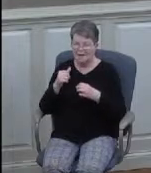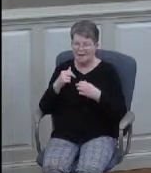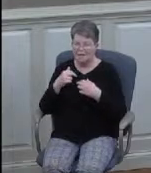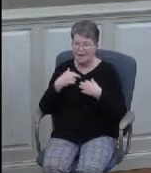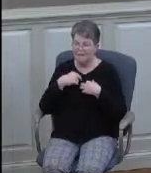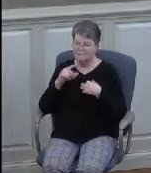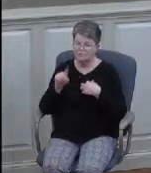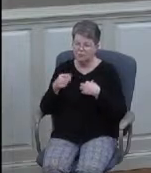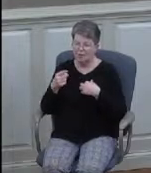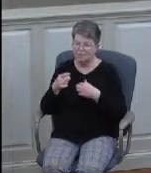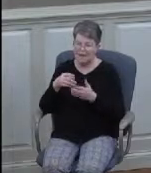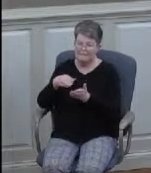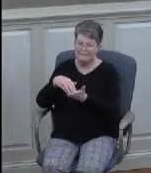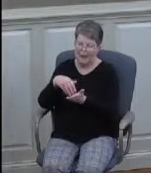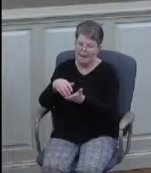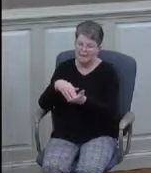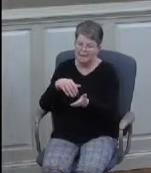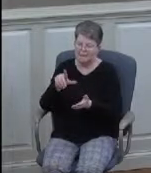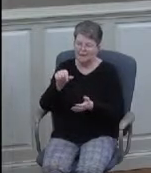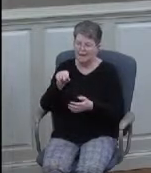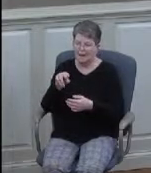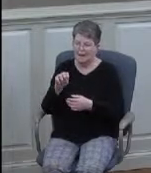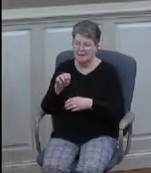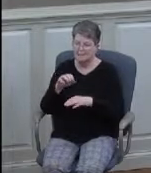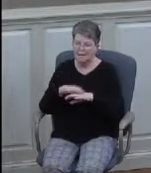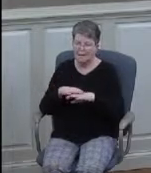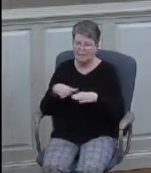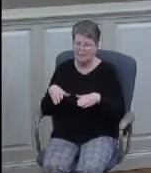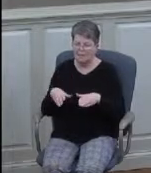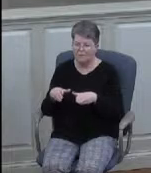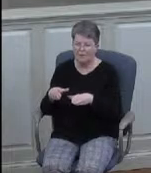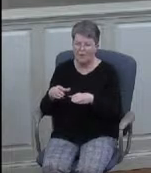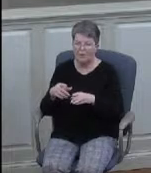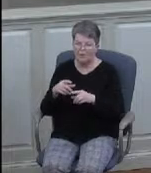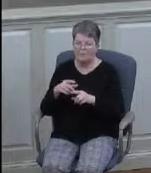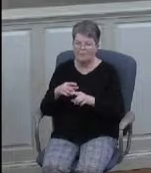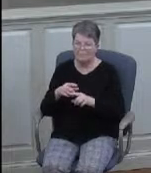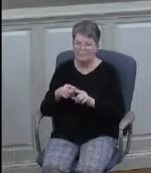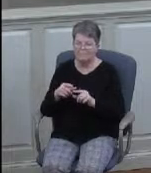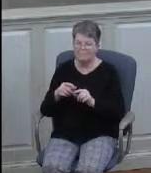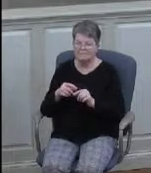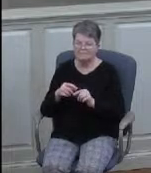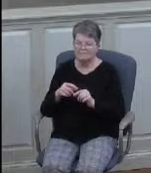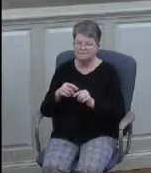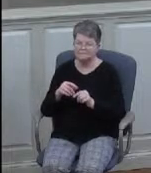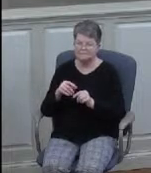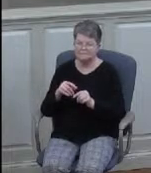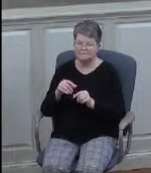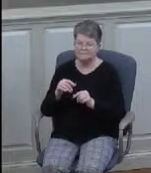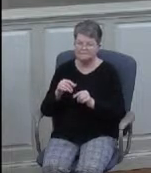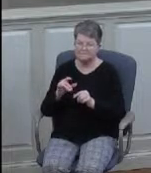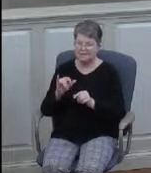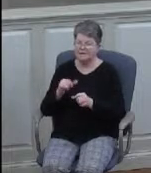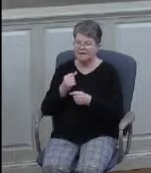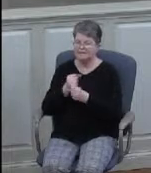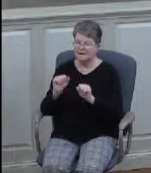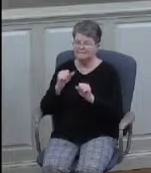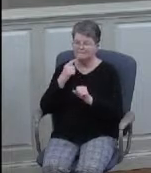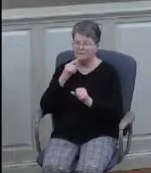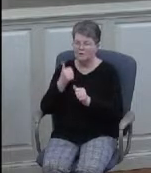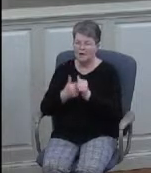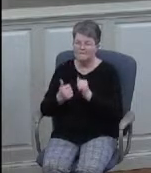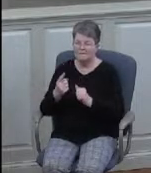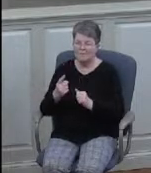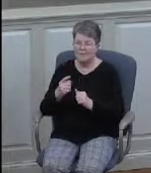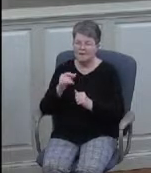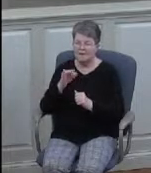painted lane on the pavement, but to have it be actually separate. That's the safest for everybody, and